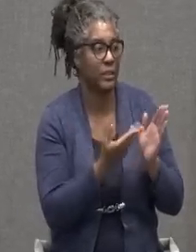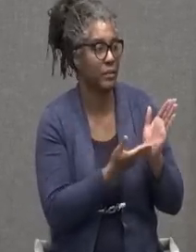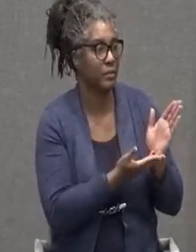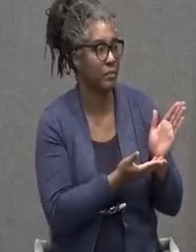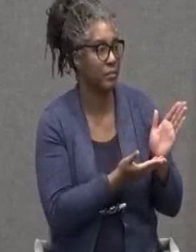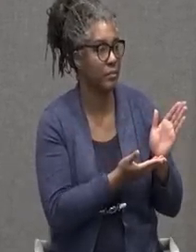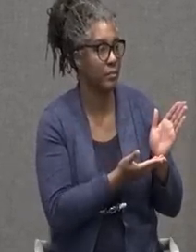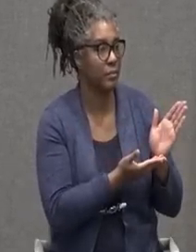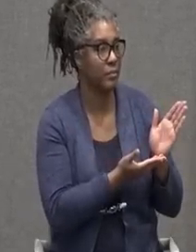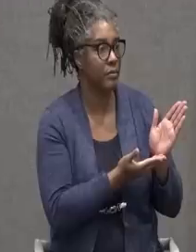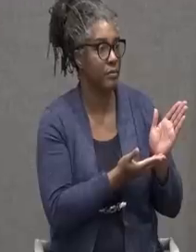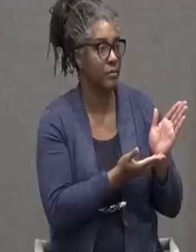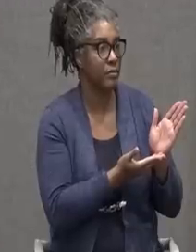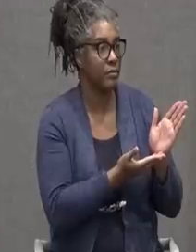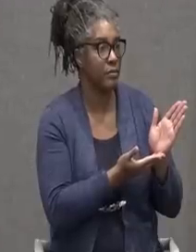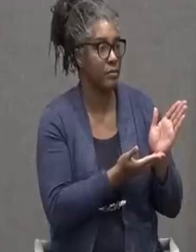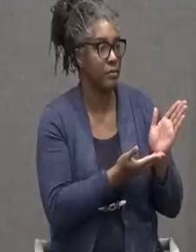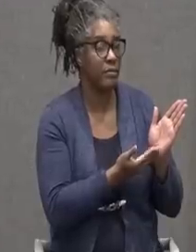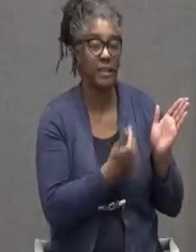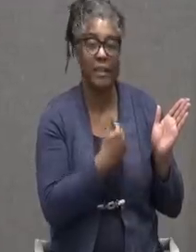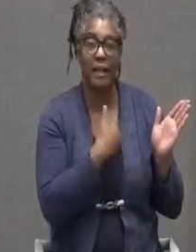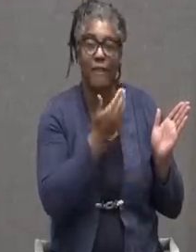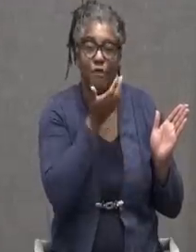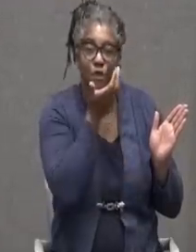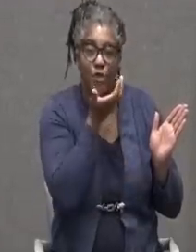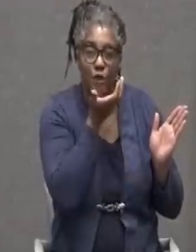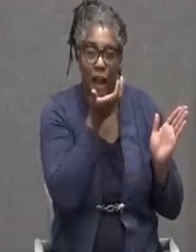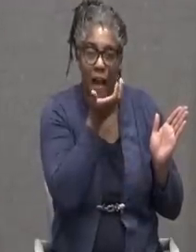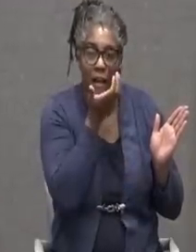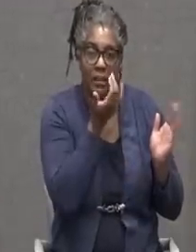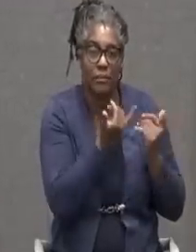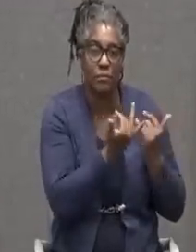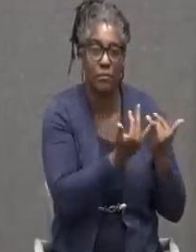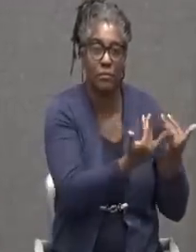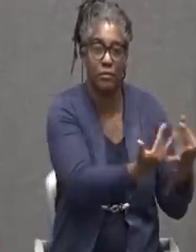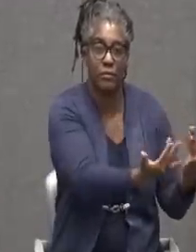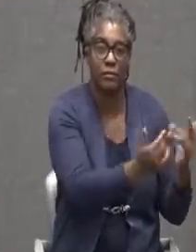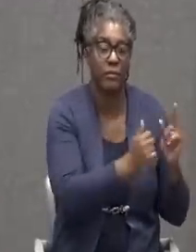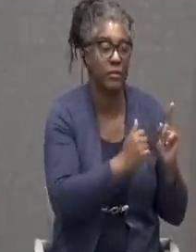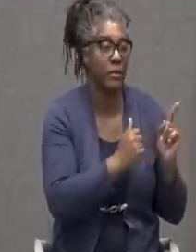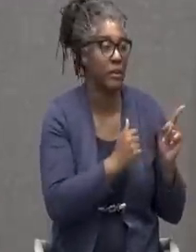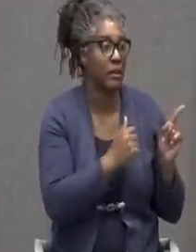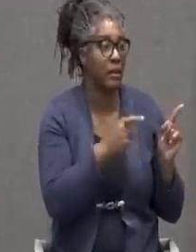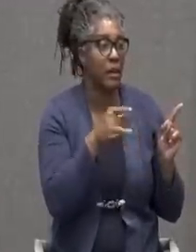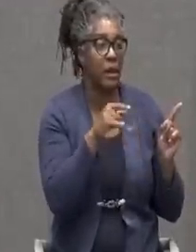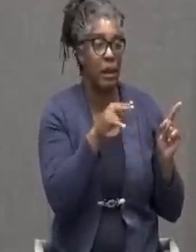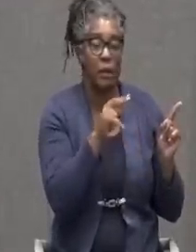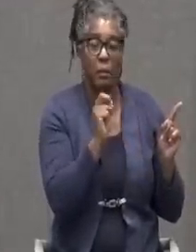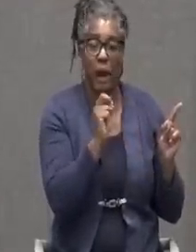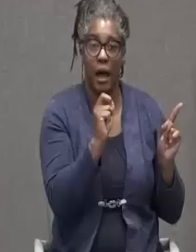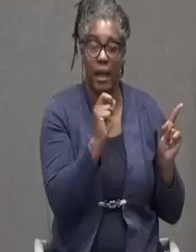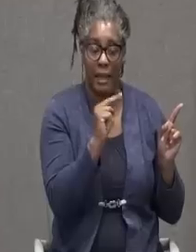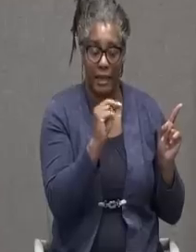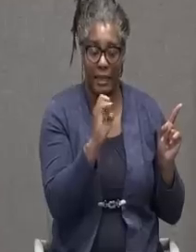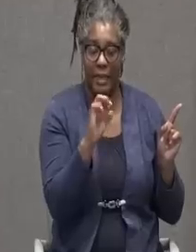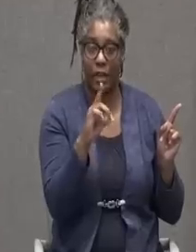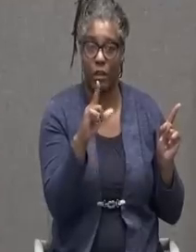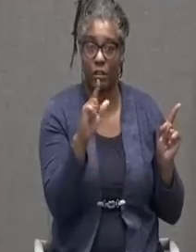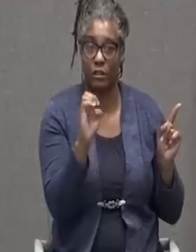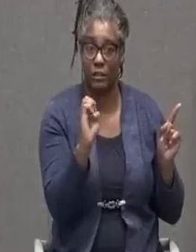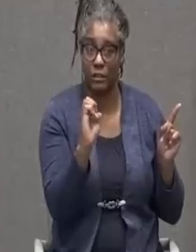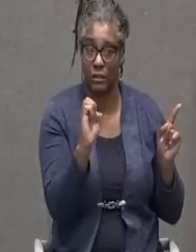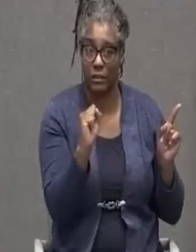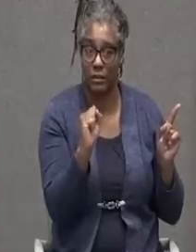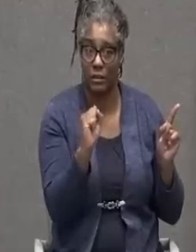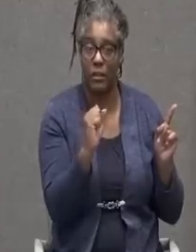there's some fake grass they made and some pine needles and rocks. And if I turn it this